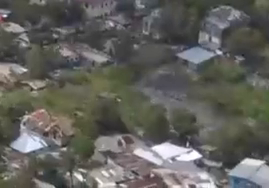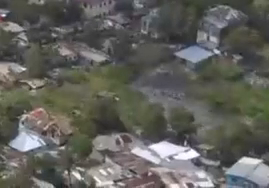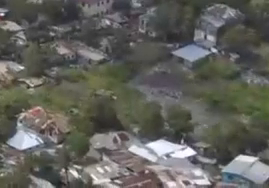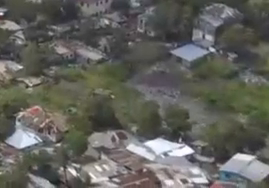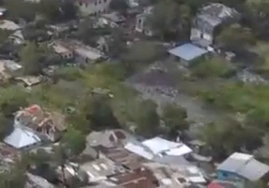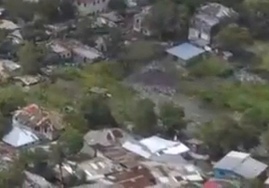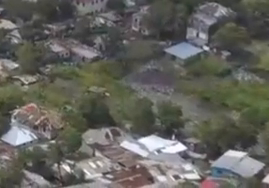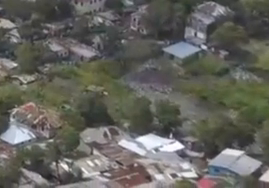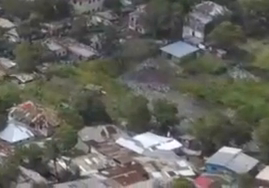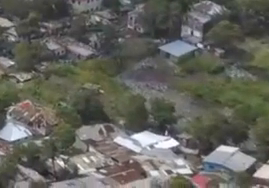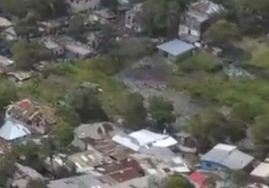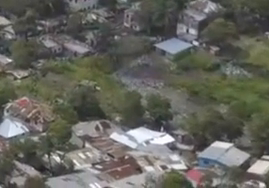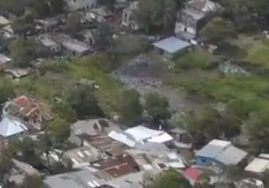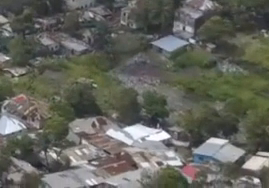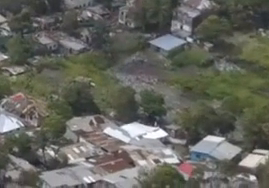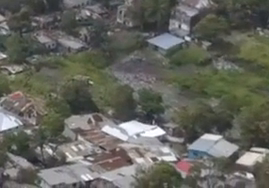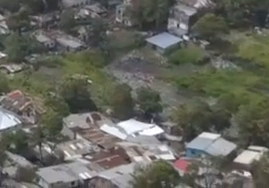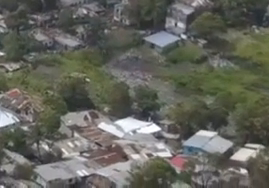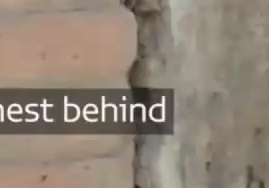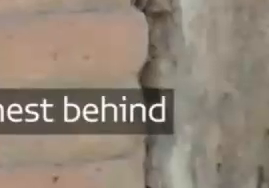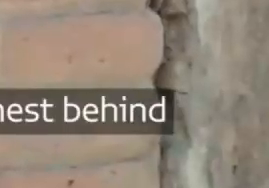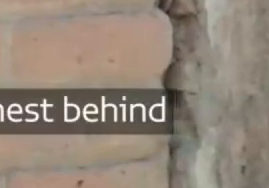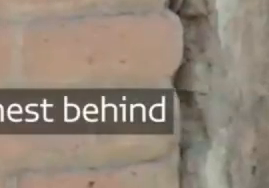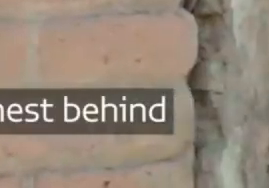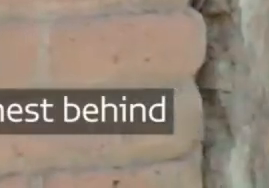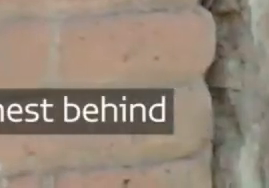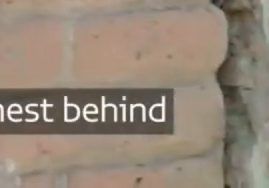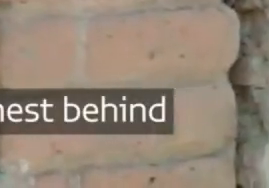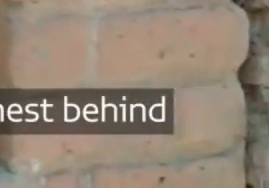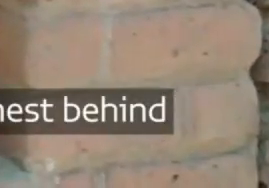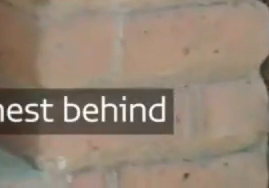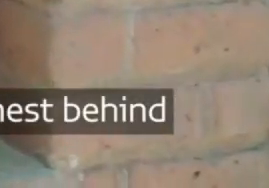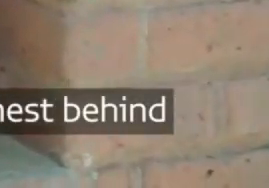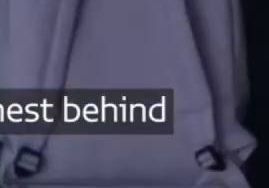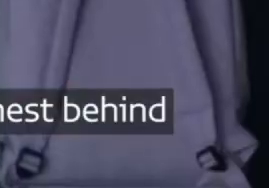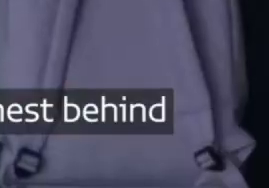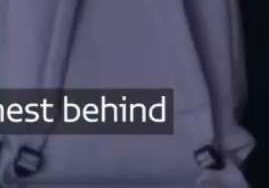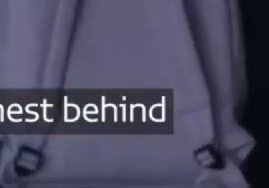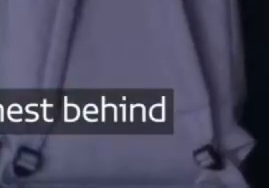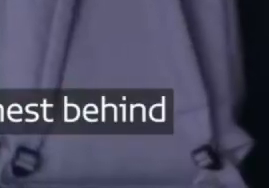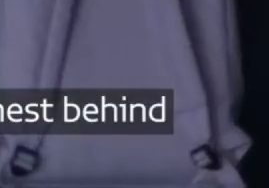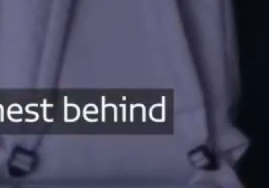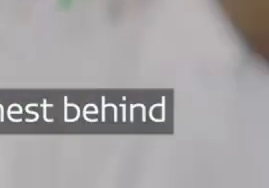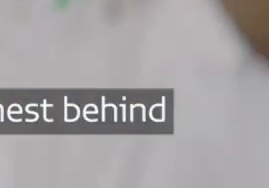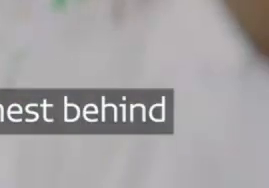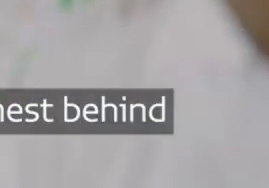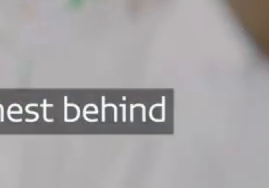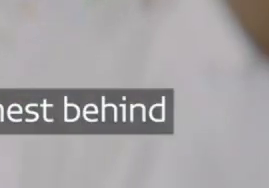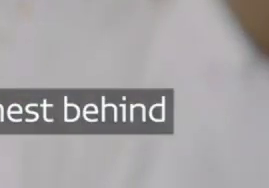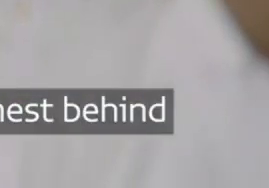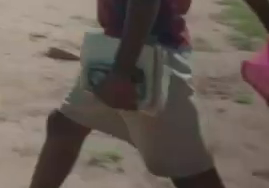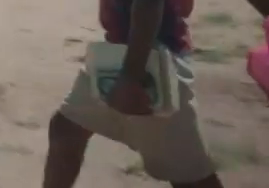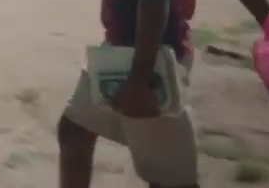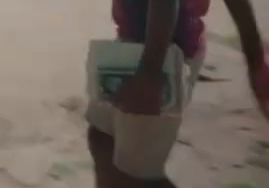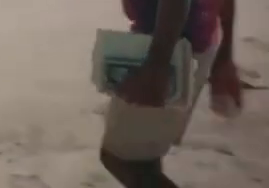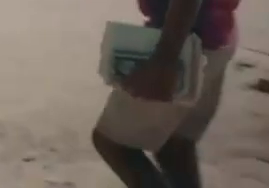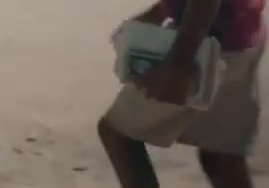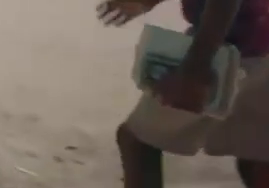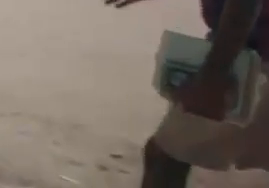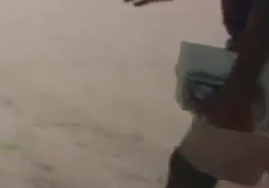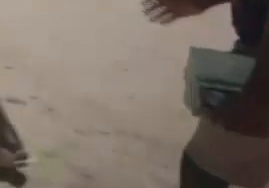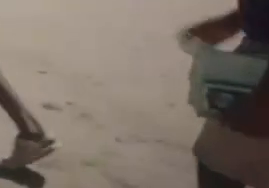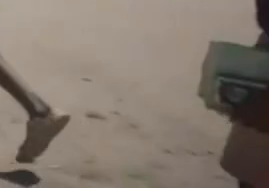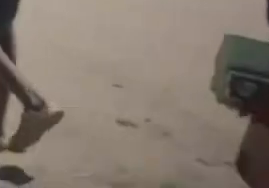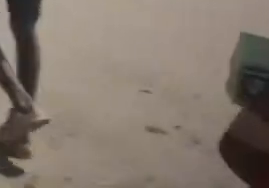will need to ensure equitable financing. Allocating these resources to children that are the furthest behind will need